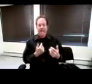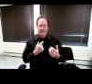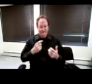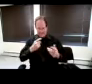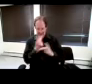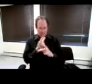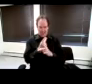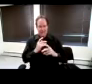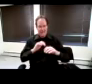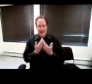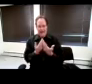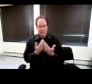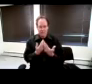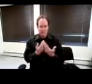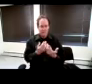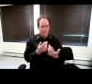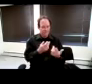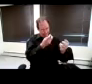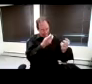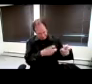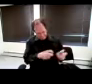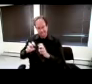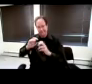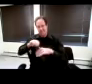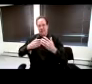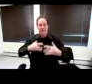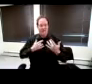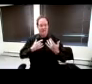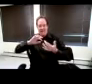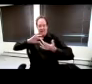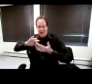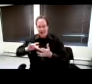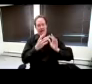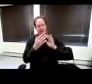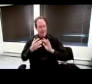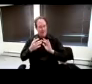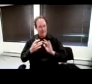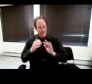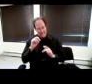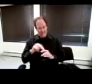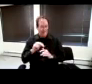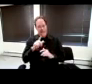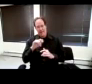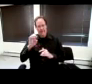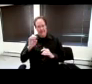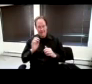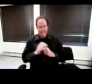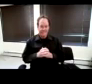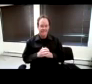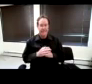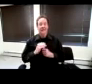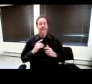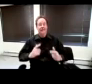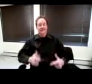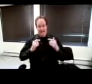how to transition all of these events events to online. And live captioning was